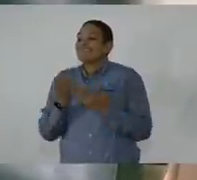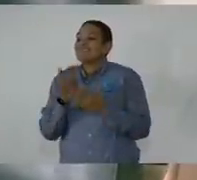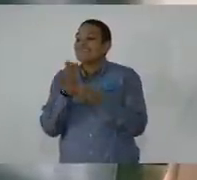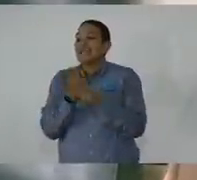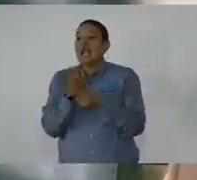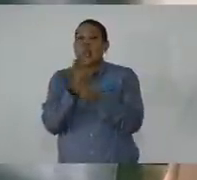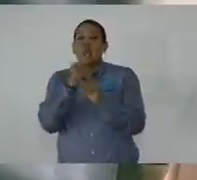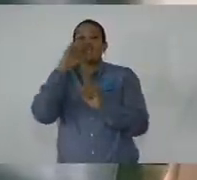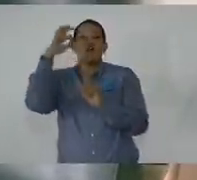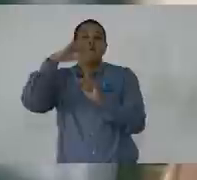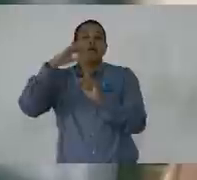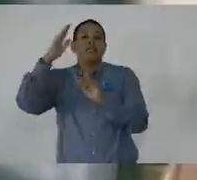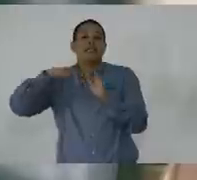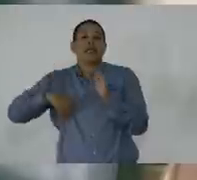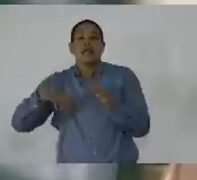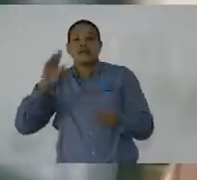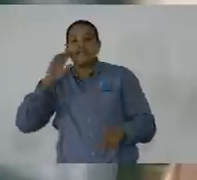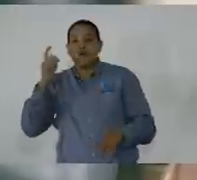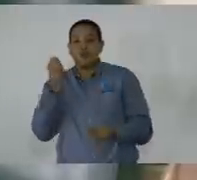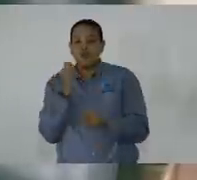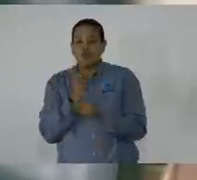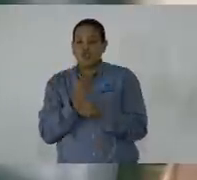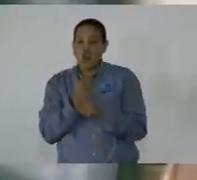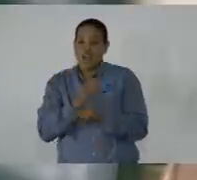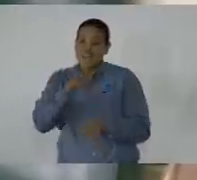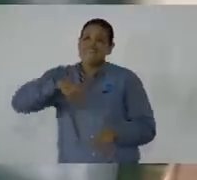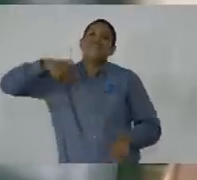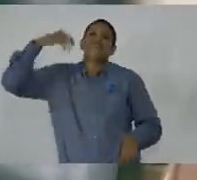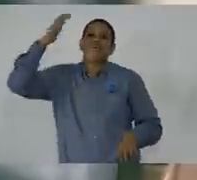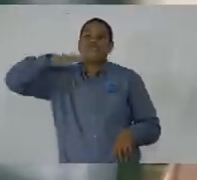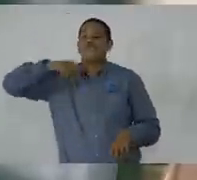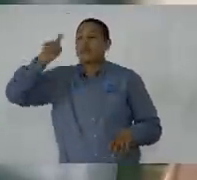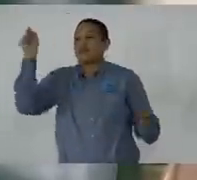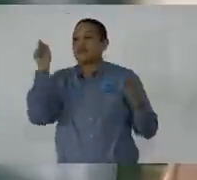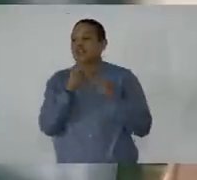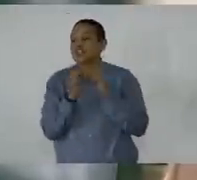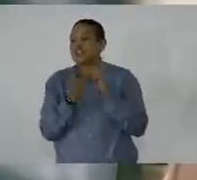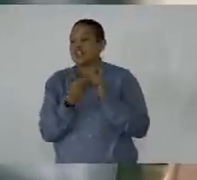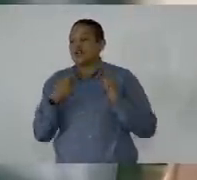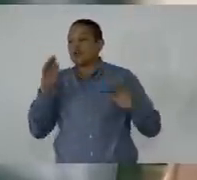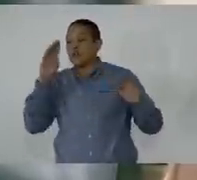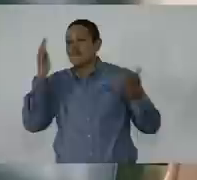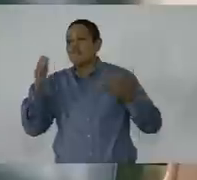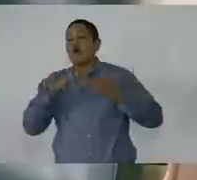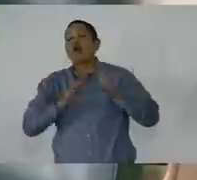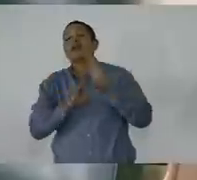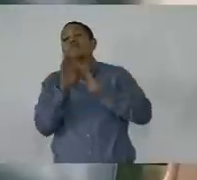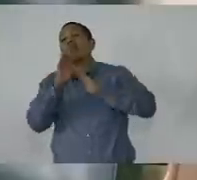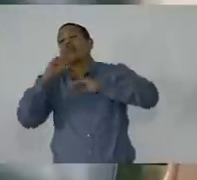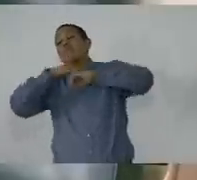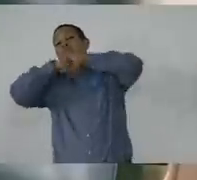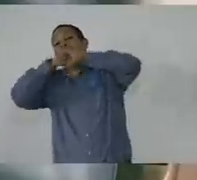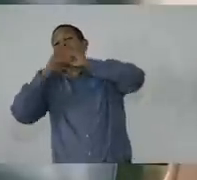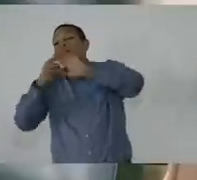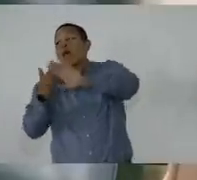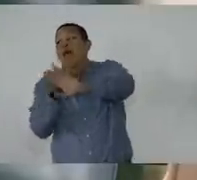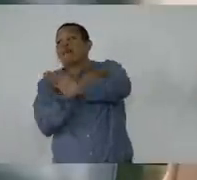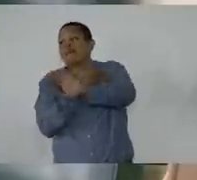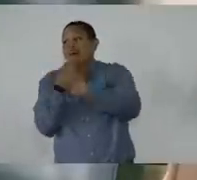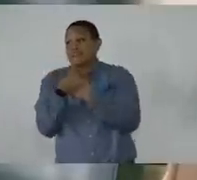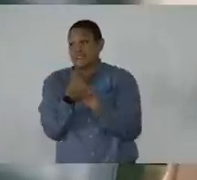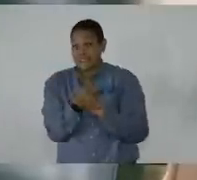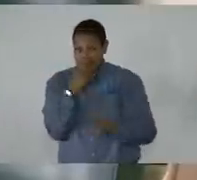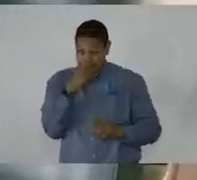Benz rather than a tractor. That must change. We will focus on developing protection and advancing and